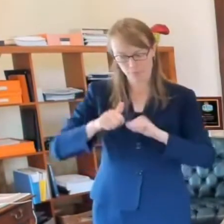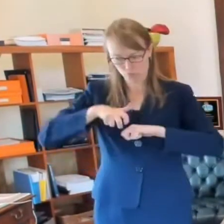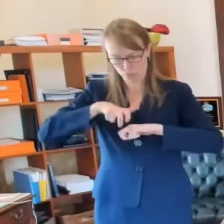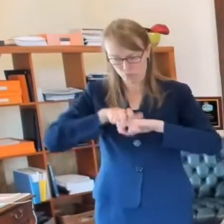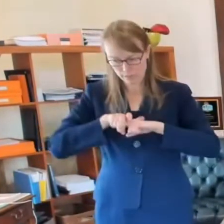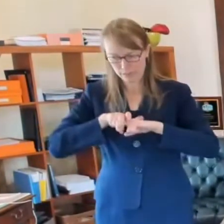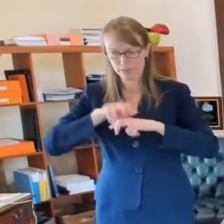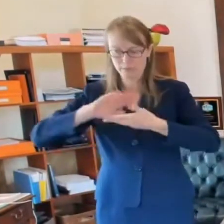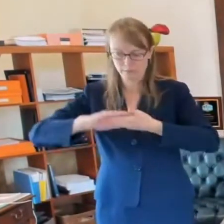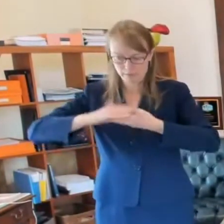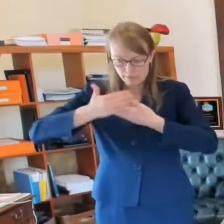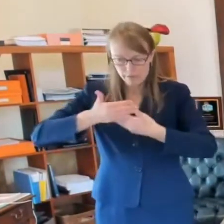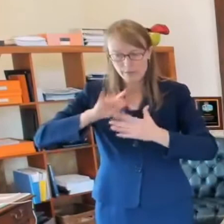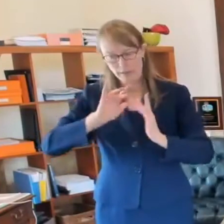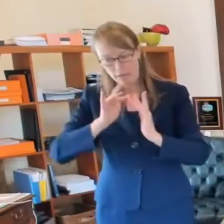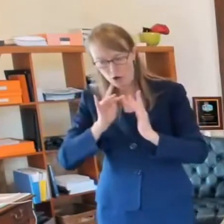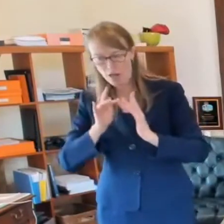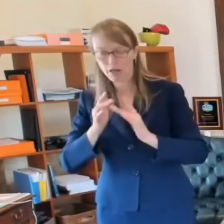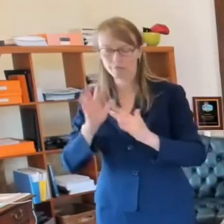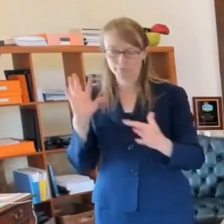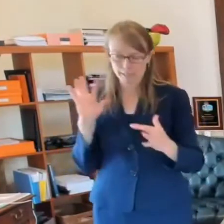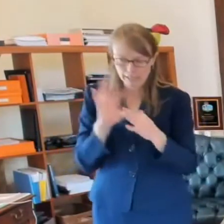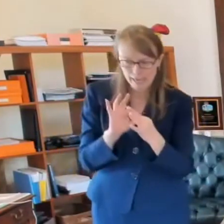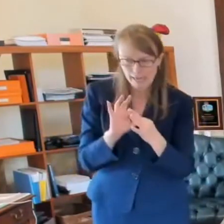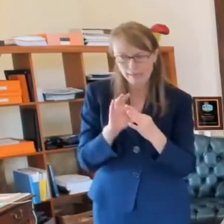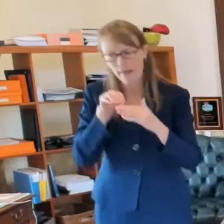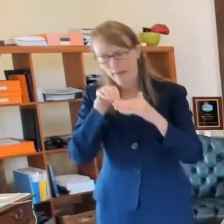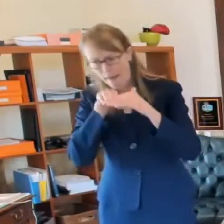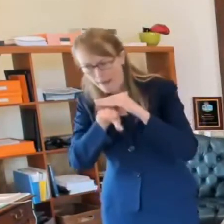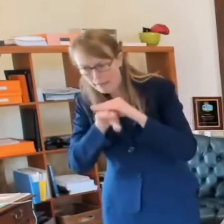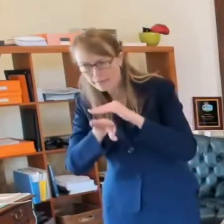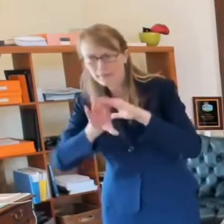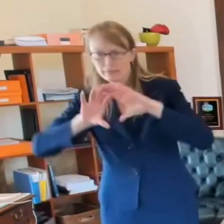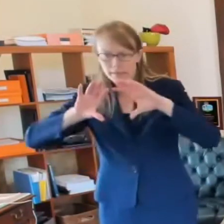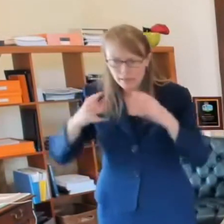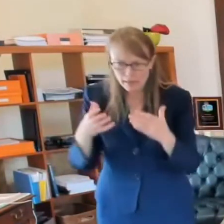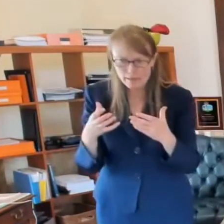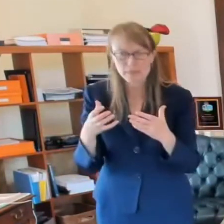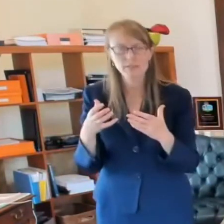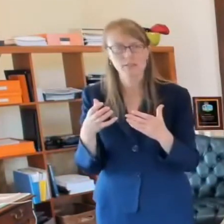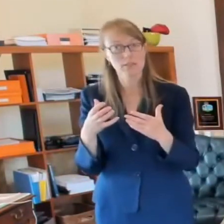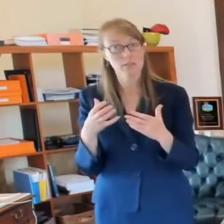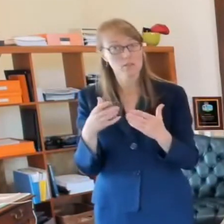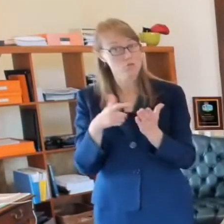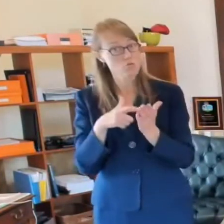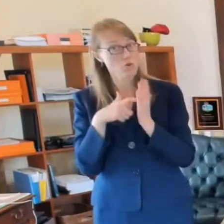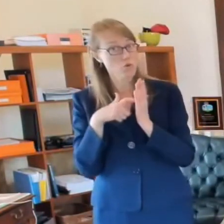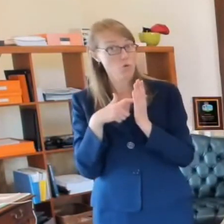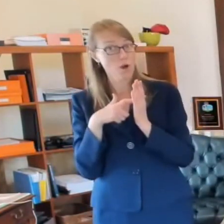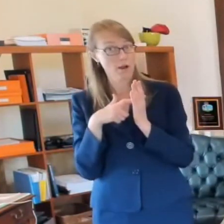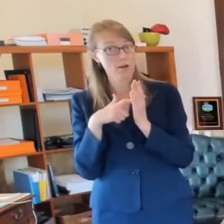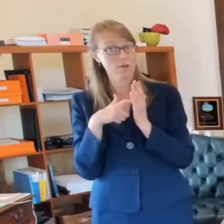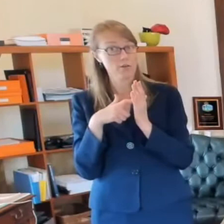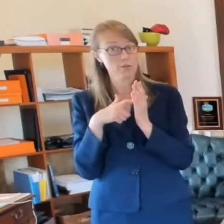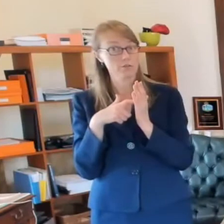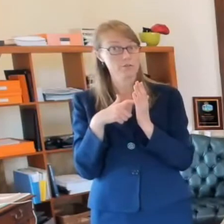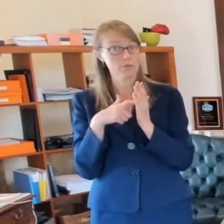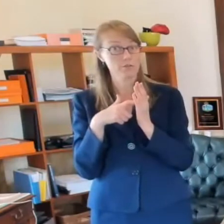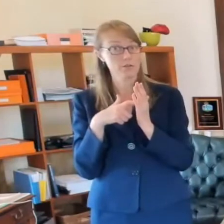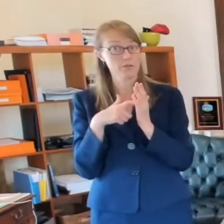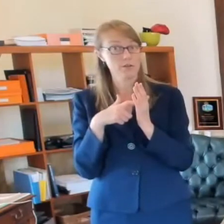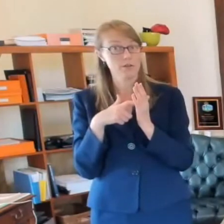get that internet to work with that device and get online? That requires a lot of our school employees.